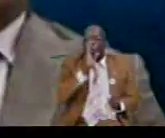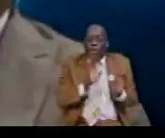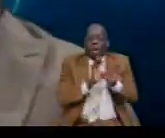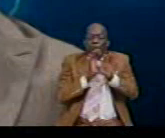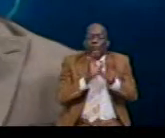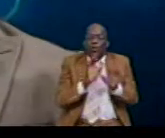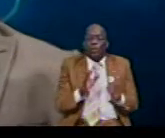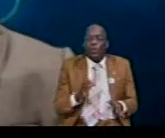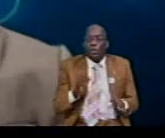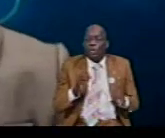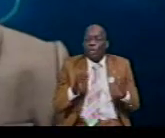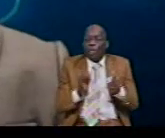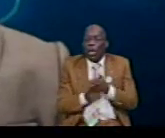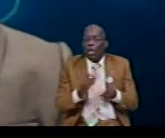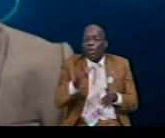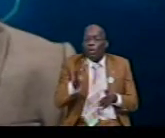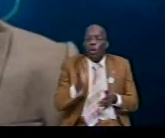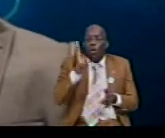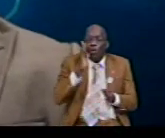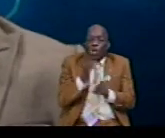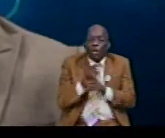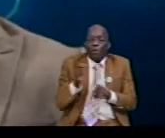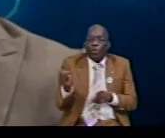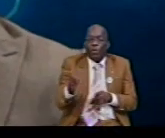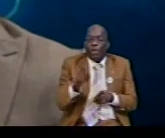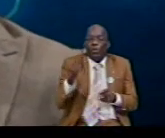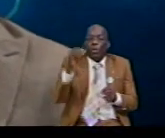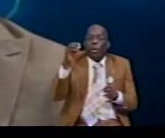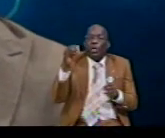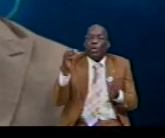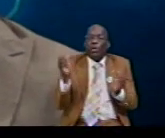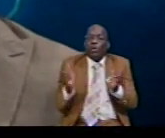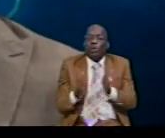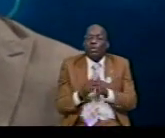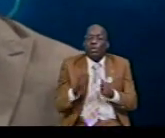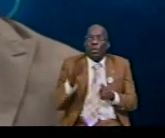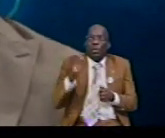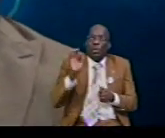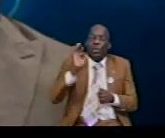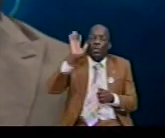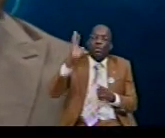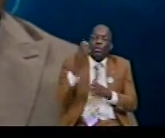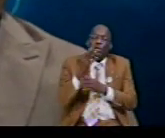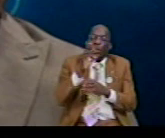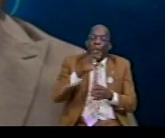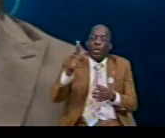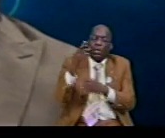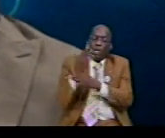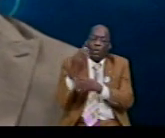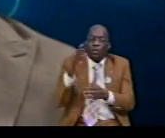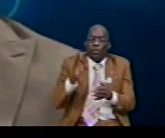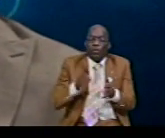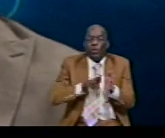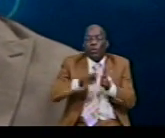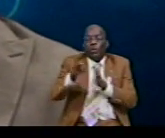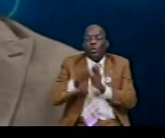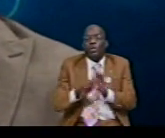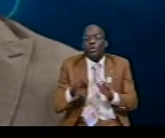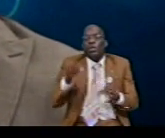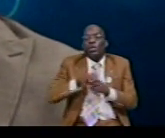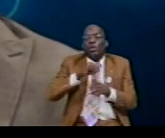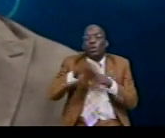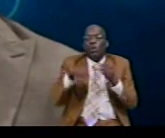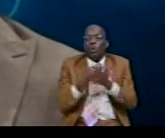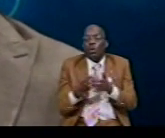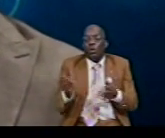with his right hand of righteousness. In all the battles of life, in all the struggles they are going through, that Jesus will